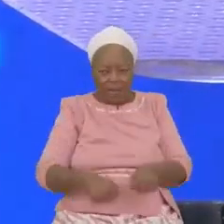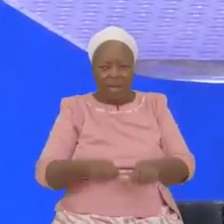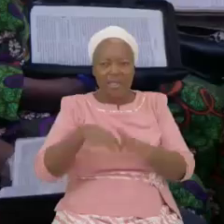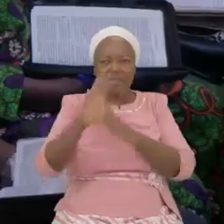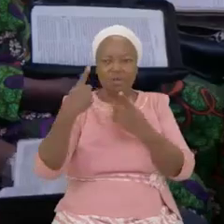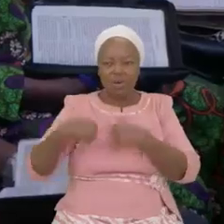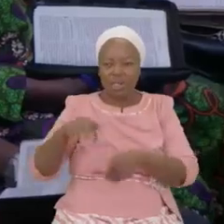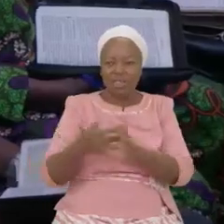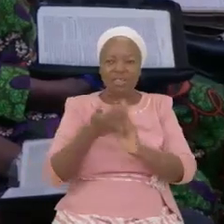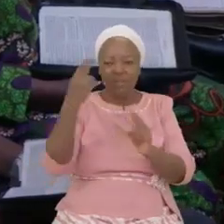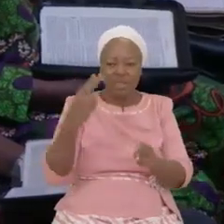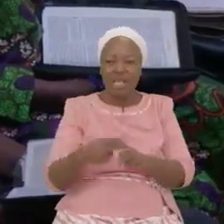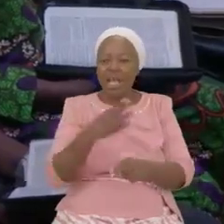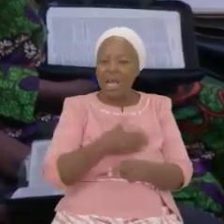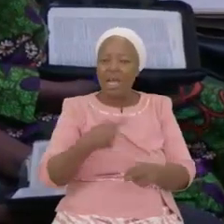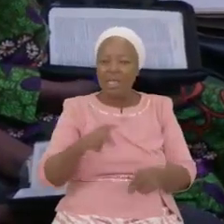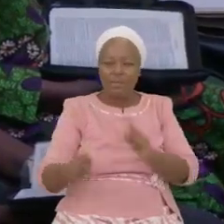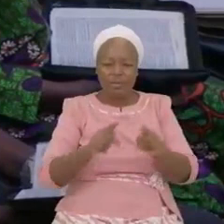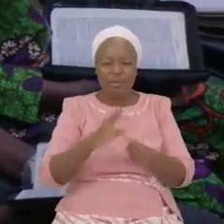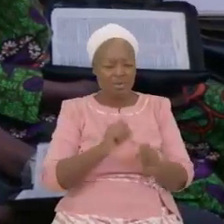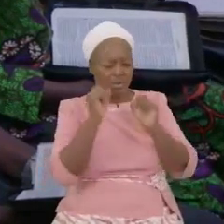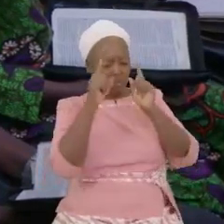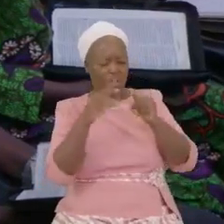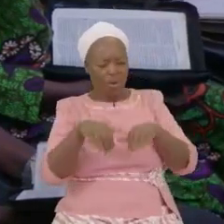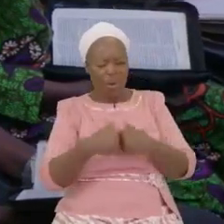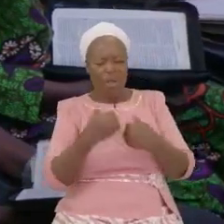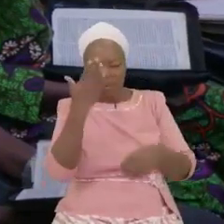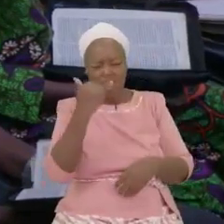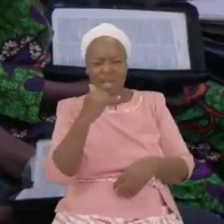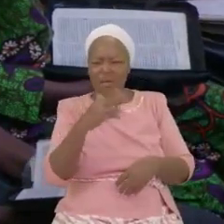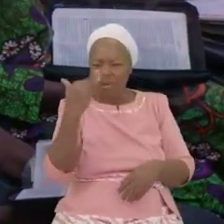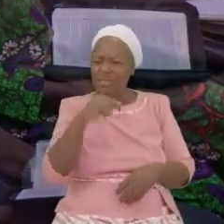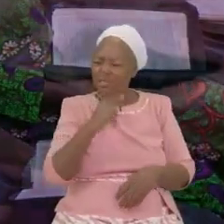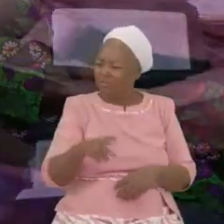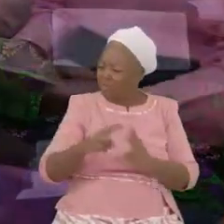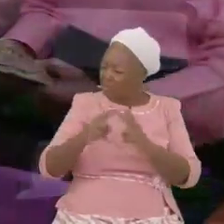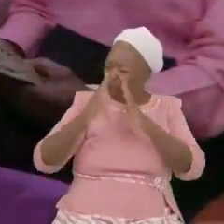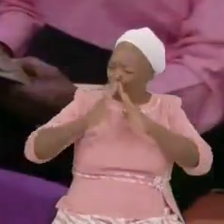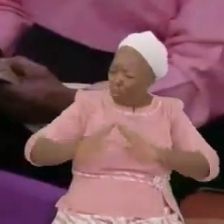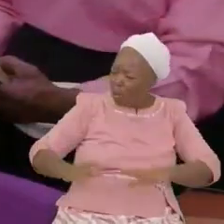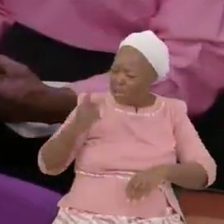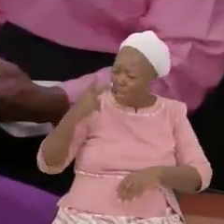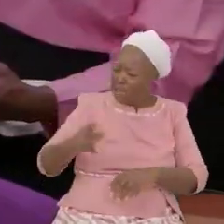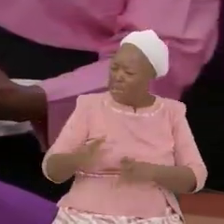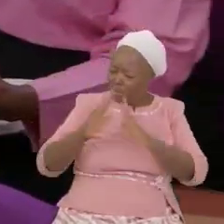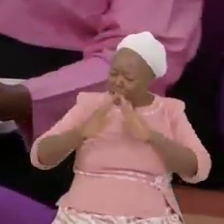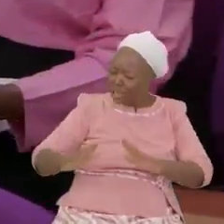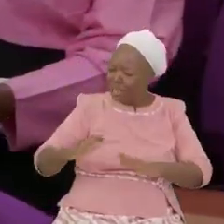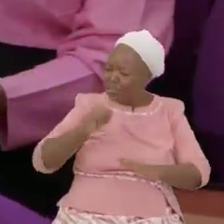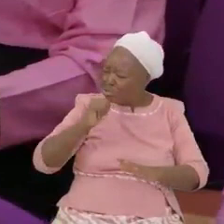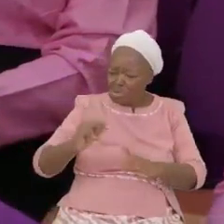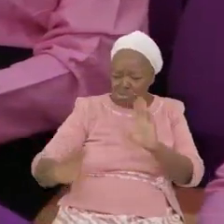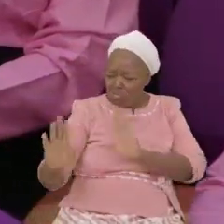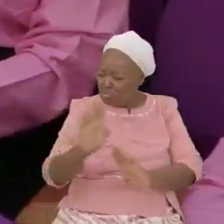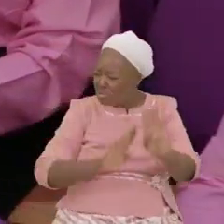your heart. And the people are wondering, why? How is he quiet like that? How is he peaceful like that? We know what is